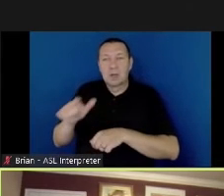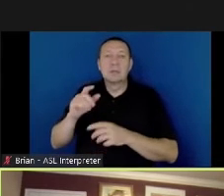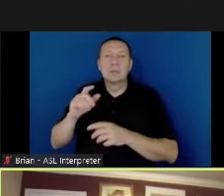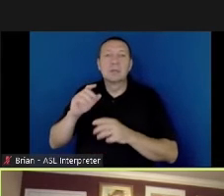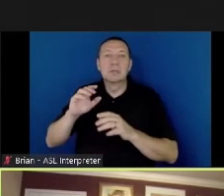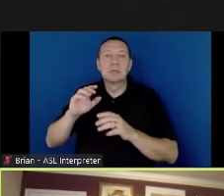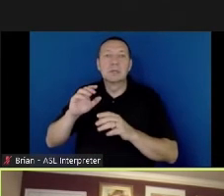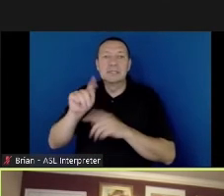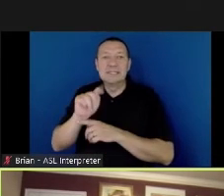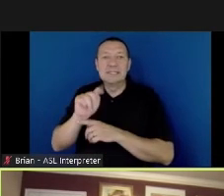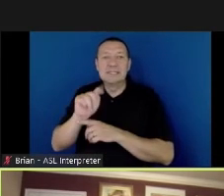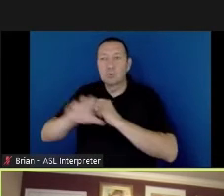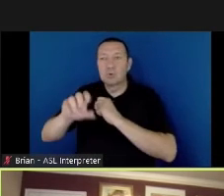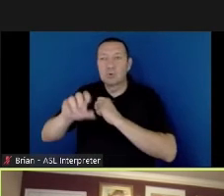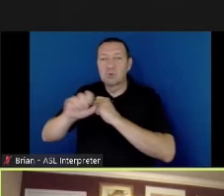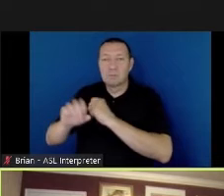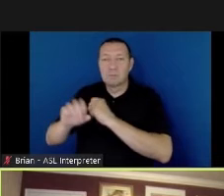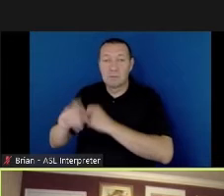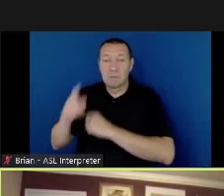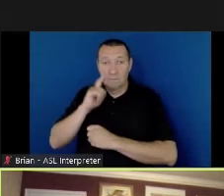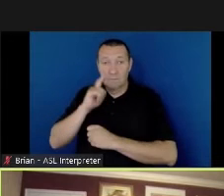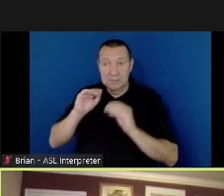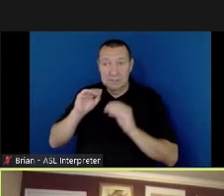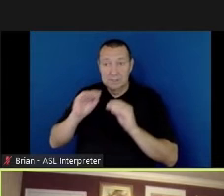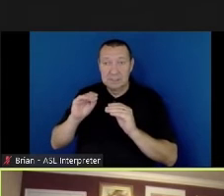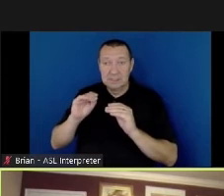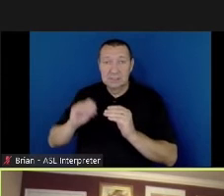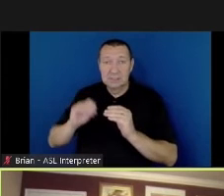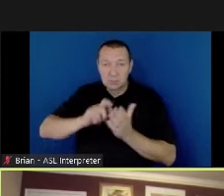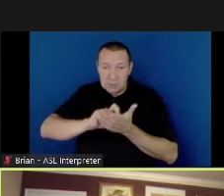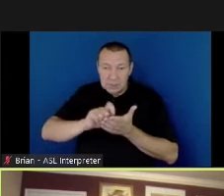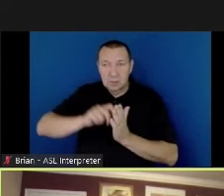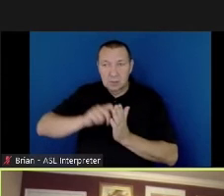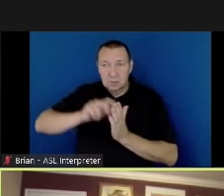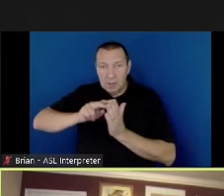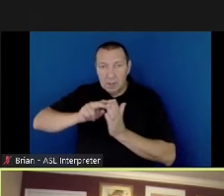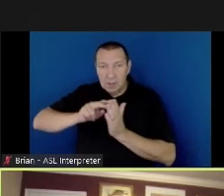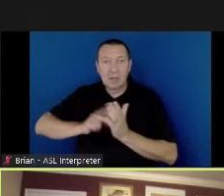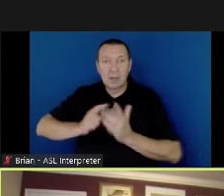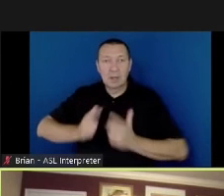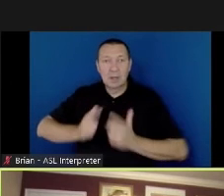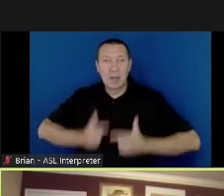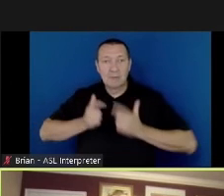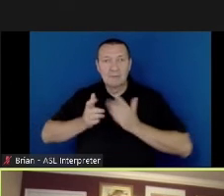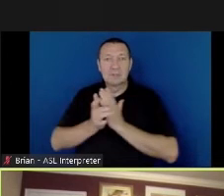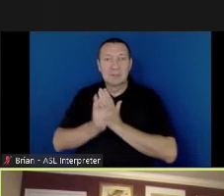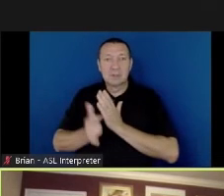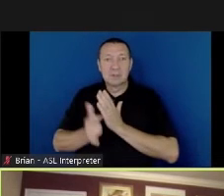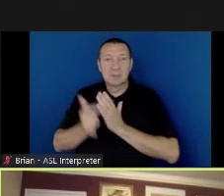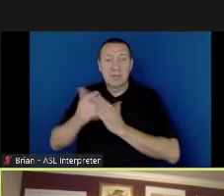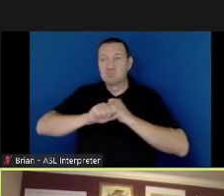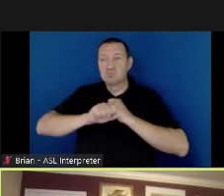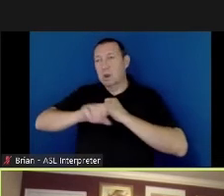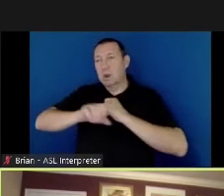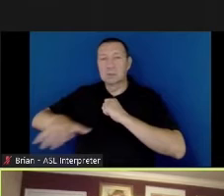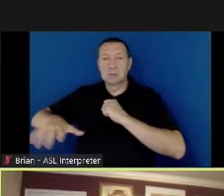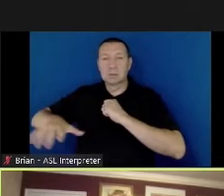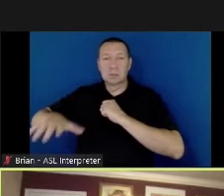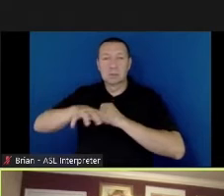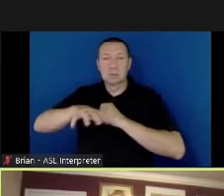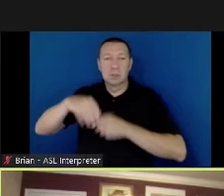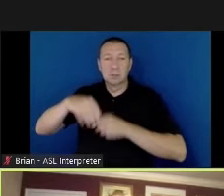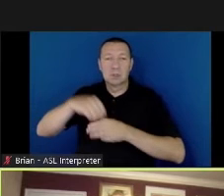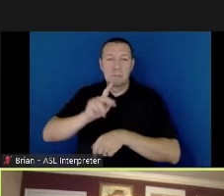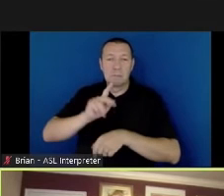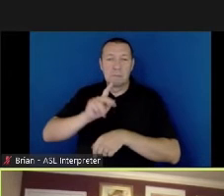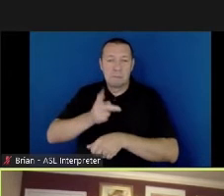in literacy and life skills, which is broadcast now to thousands of homes in Paraguay. It is the very